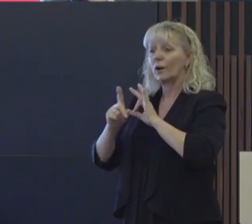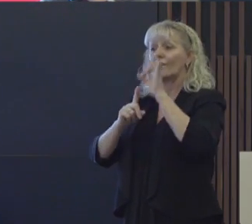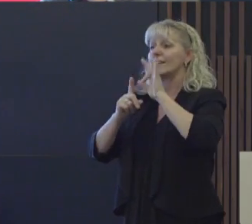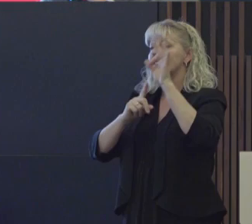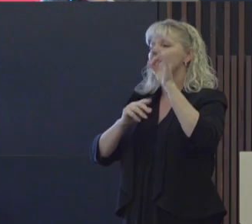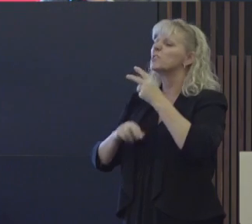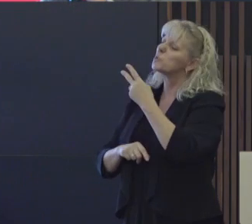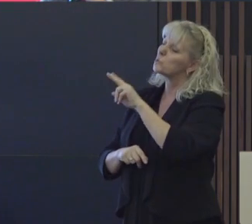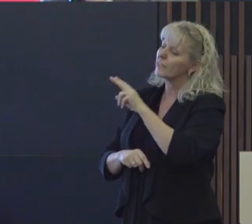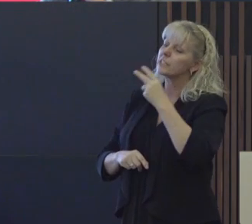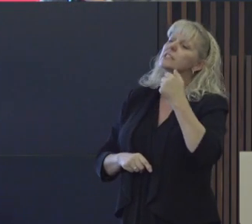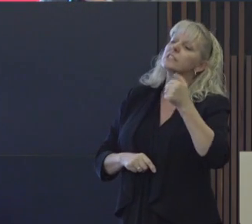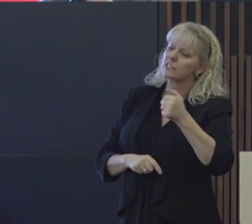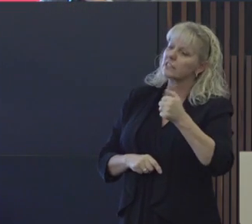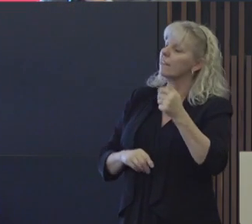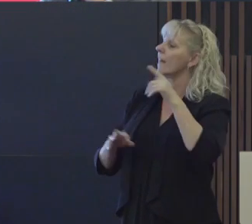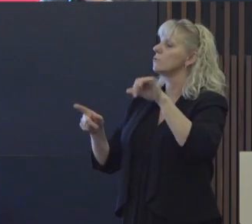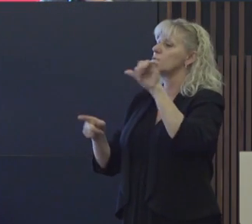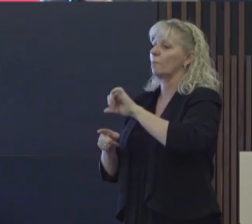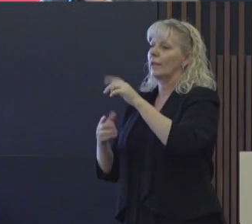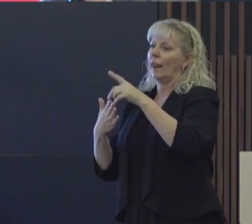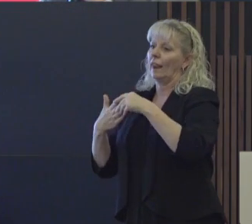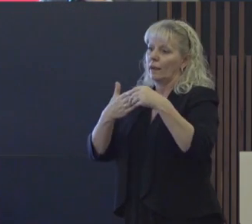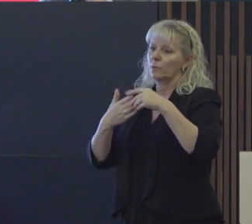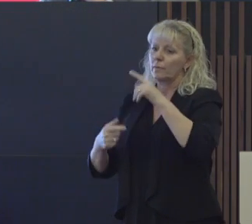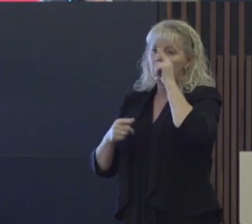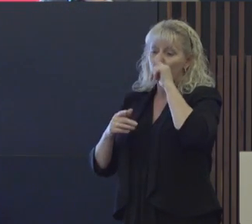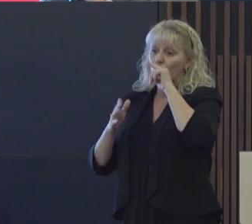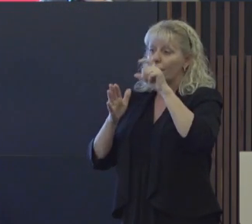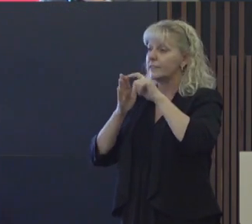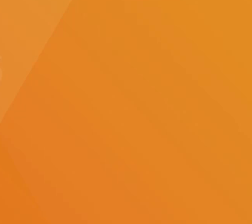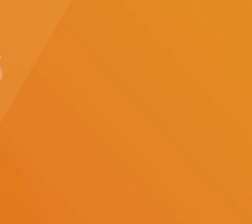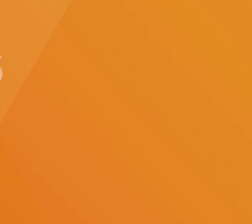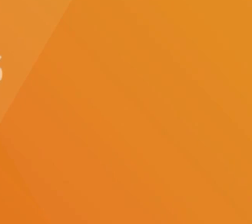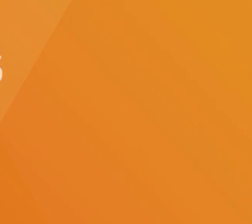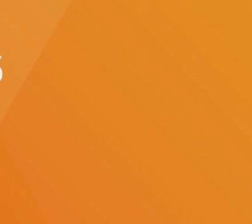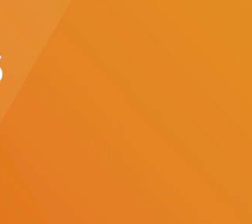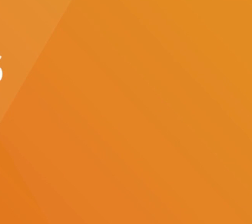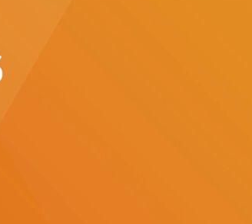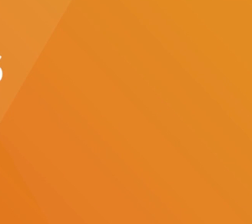2016, and they really all should be led by people with disabilities at this stage of the game.